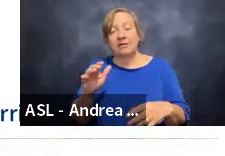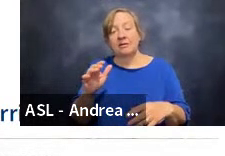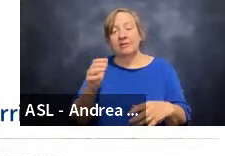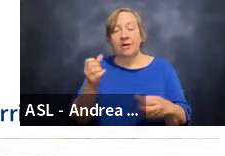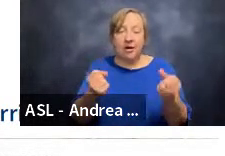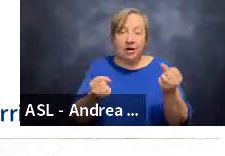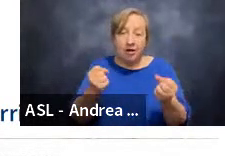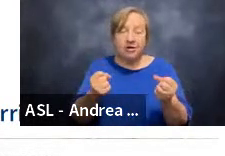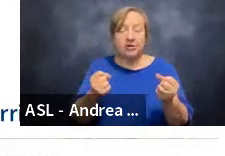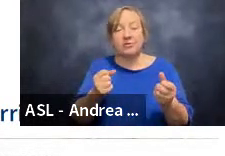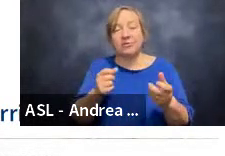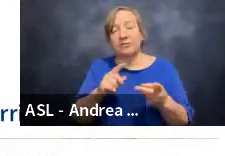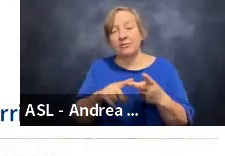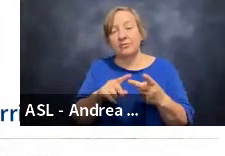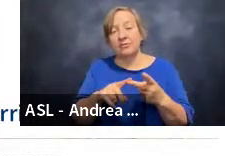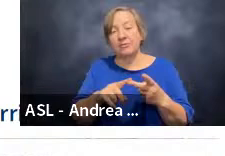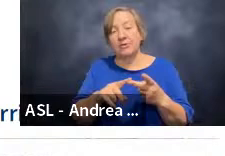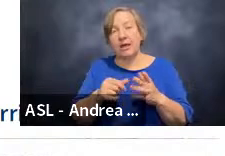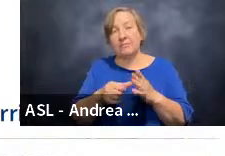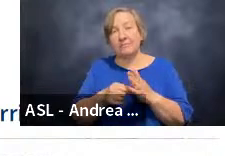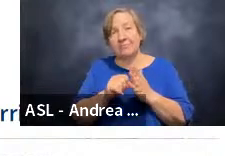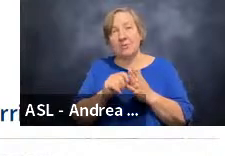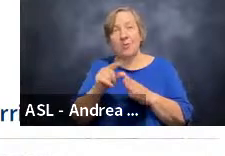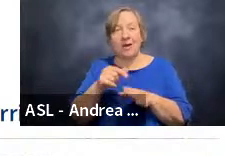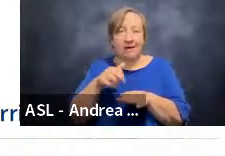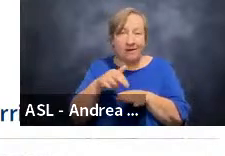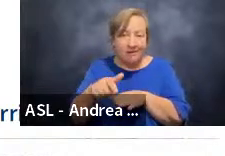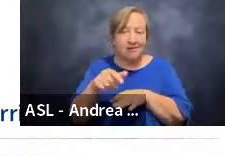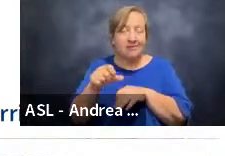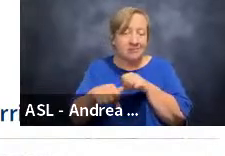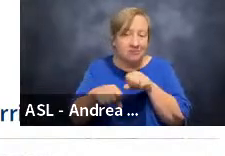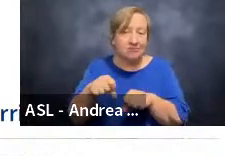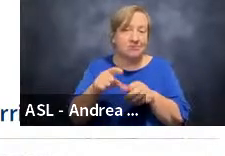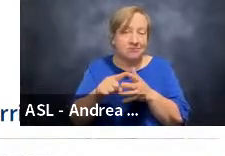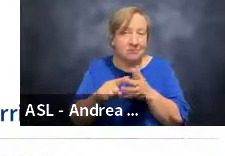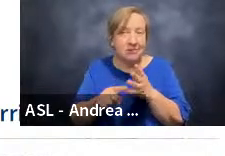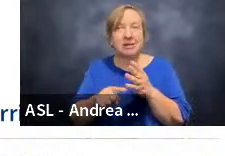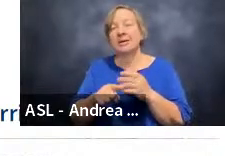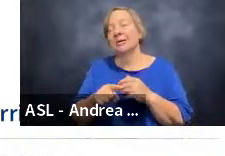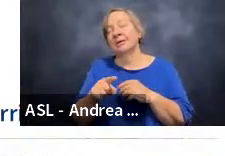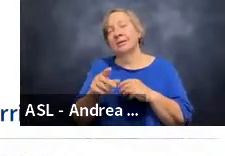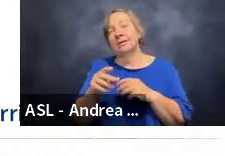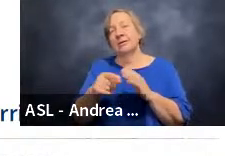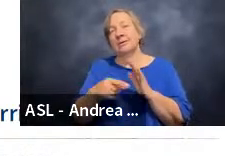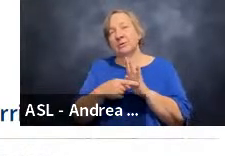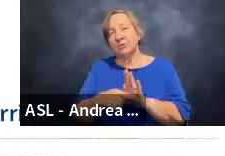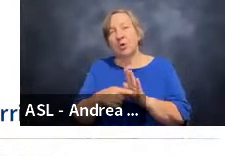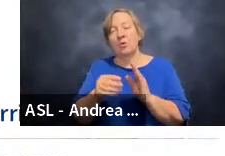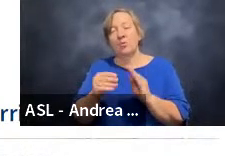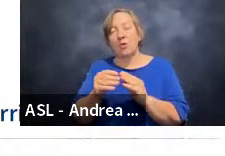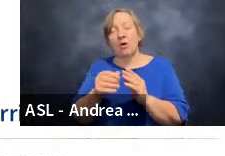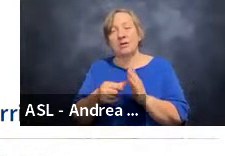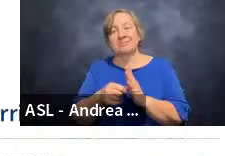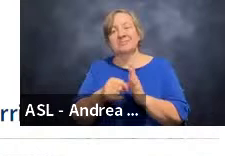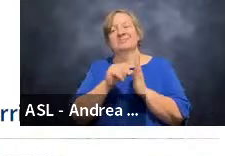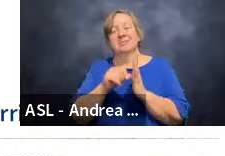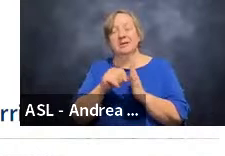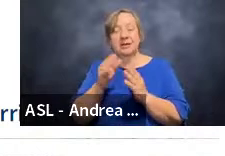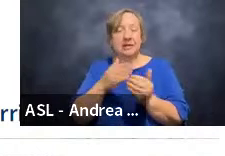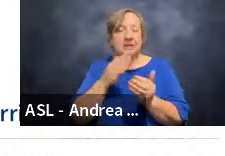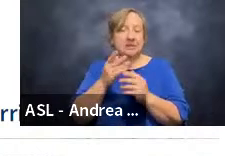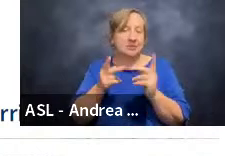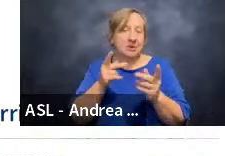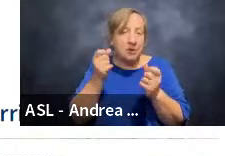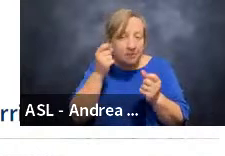really pumped up or highlighted the active transportation facilities. So they popped up a little bit more and were a little bit easier for people to